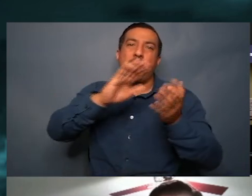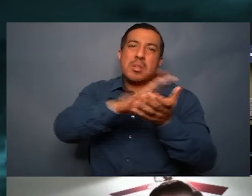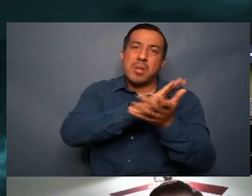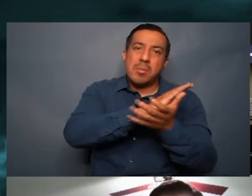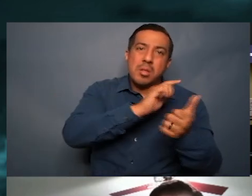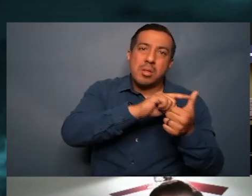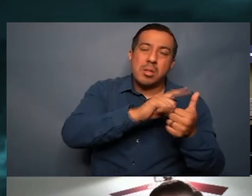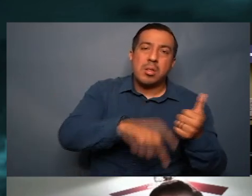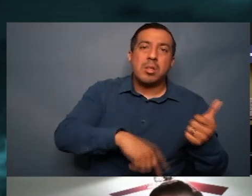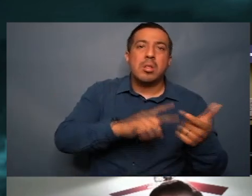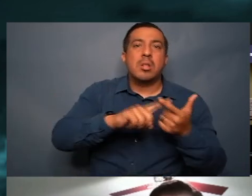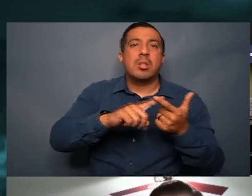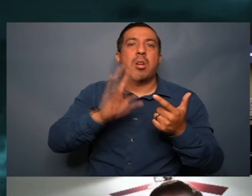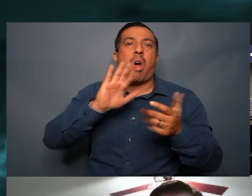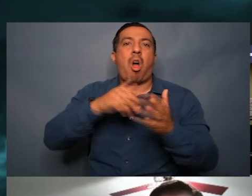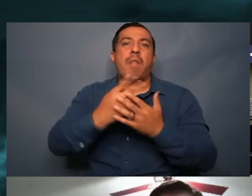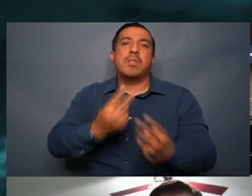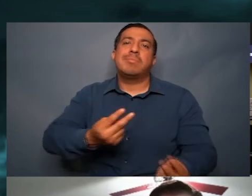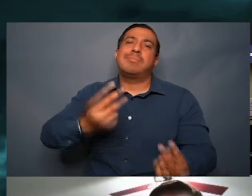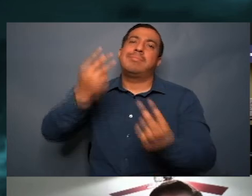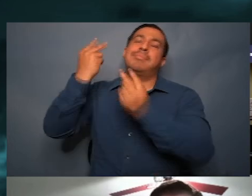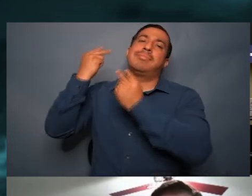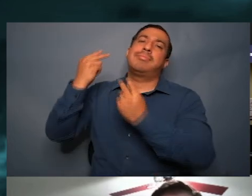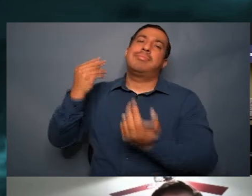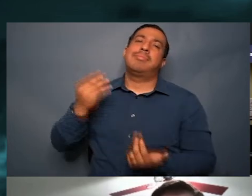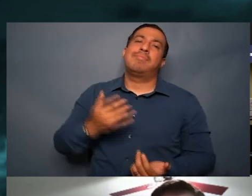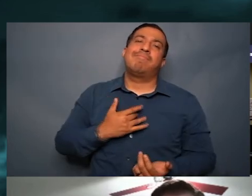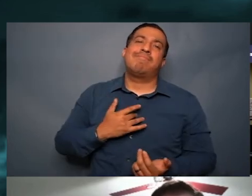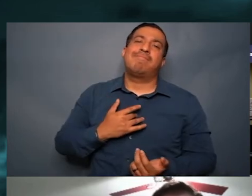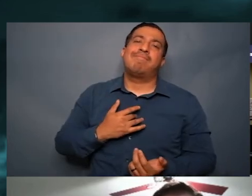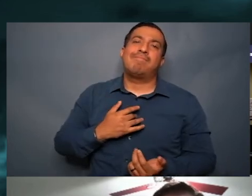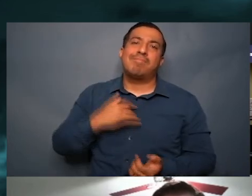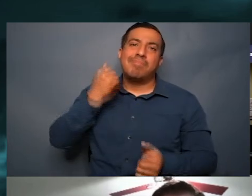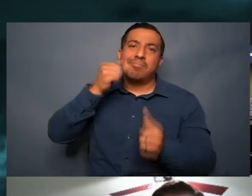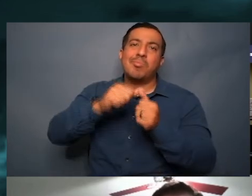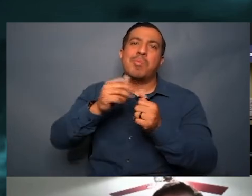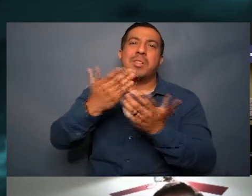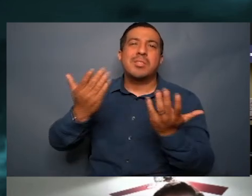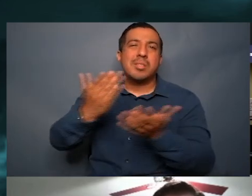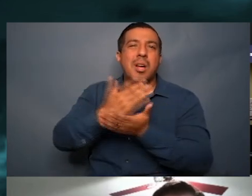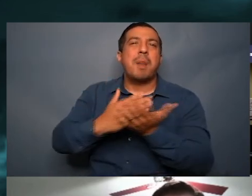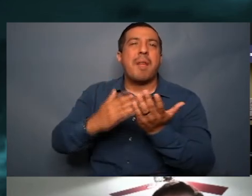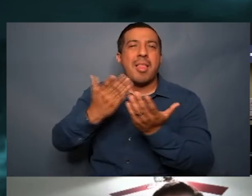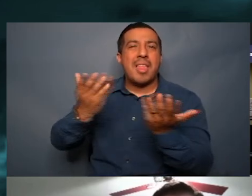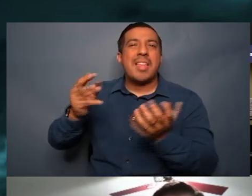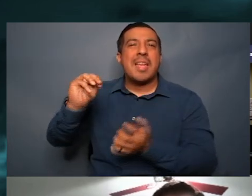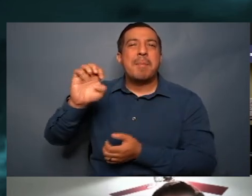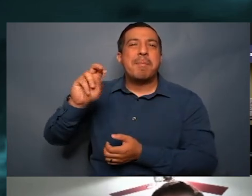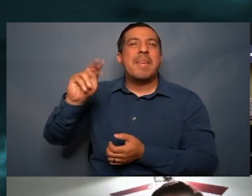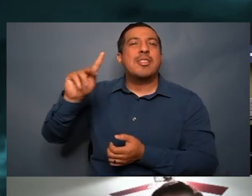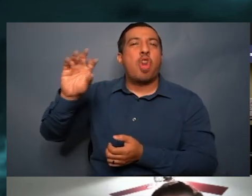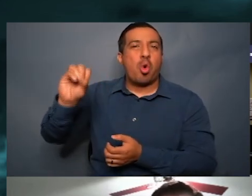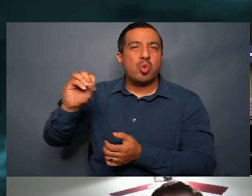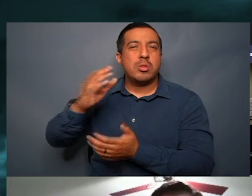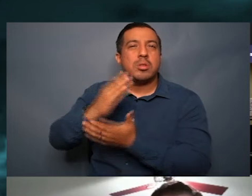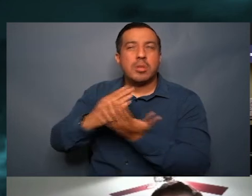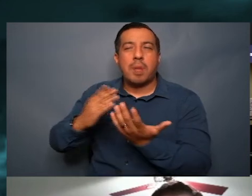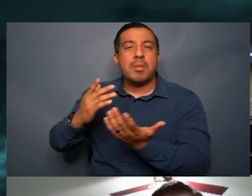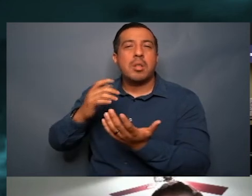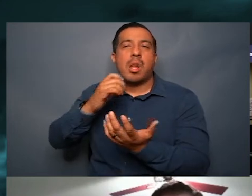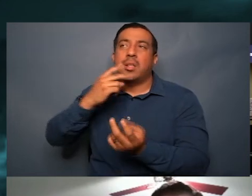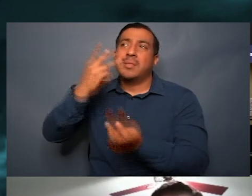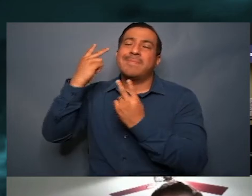documents and the mementos, the family mementos. And I know that's not something that might keep